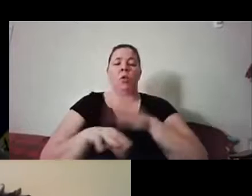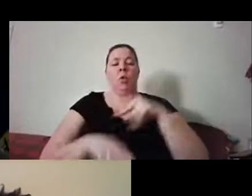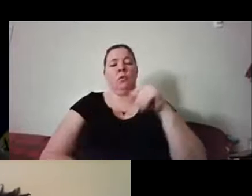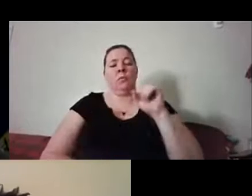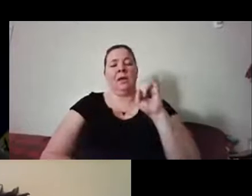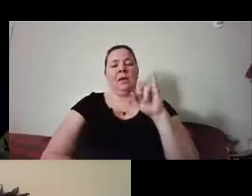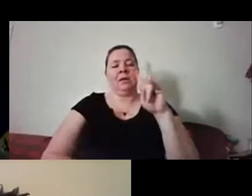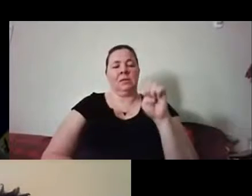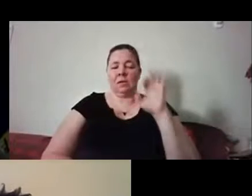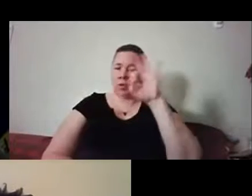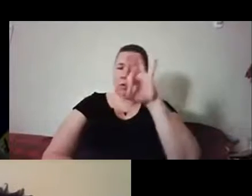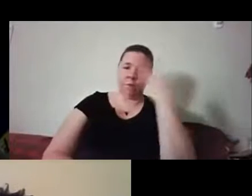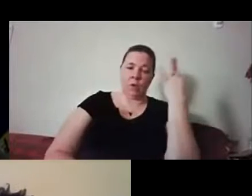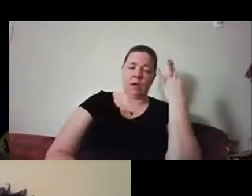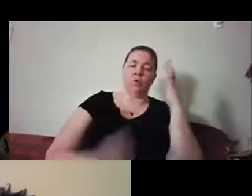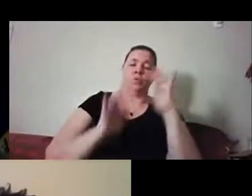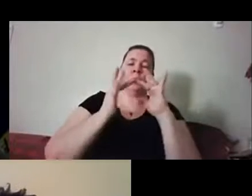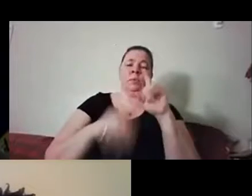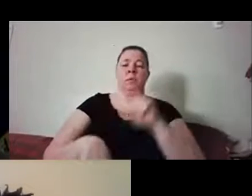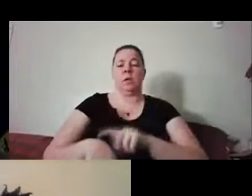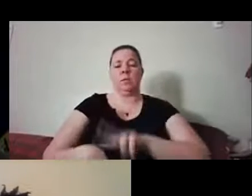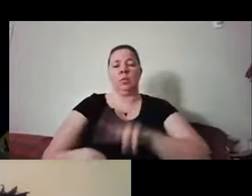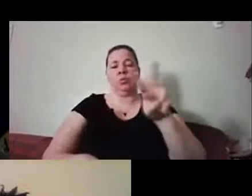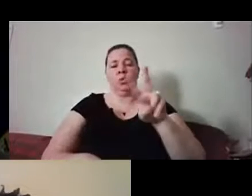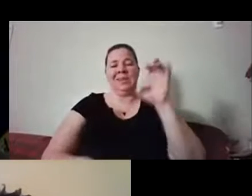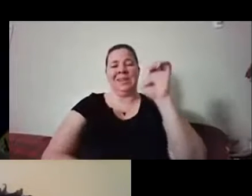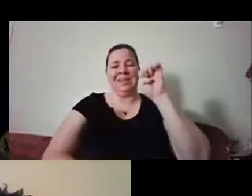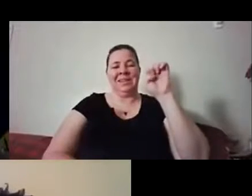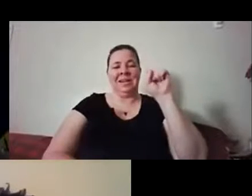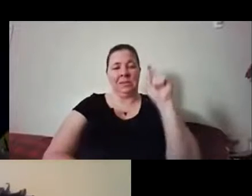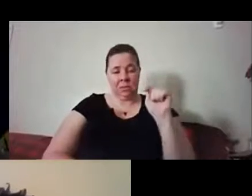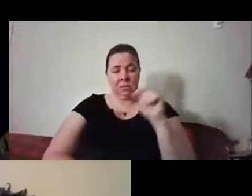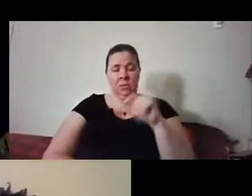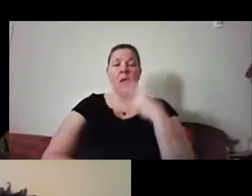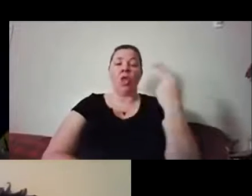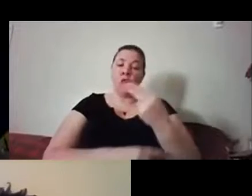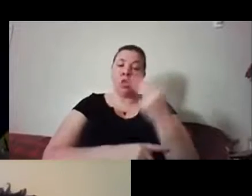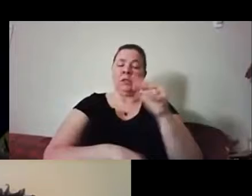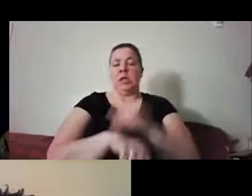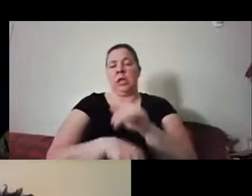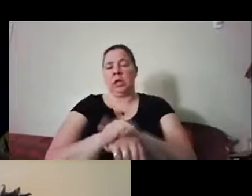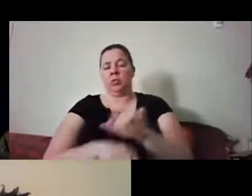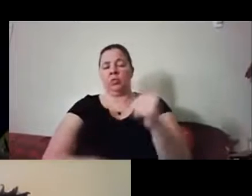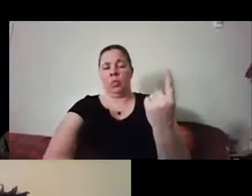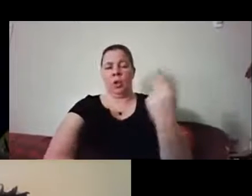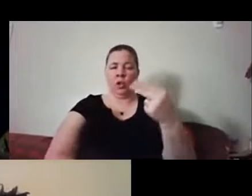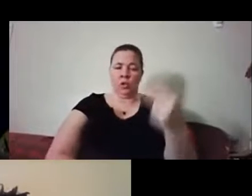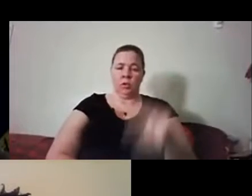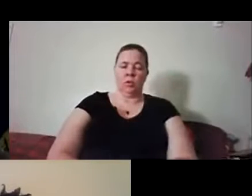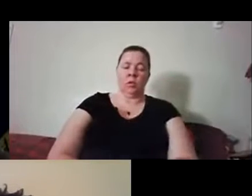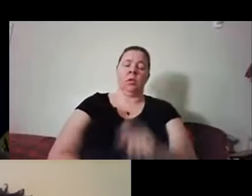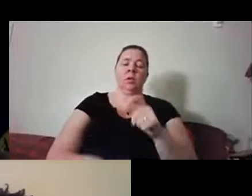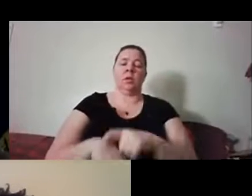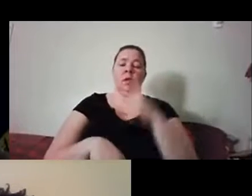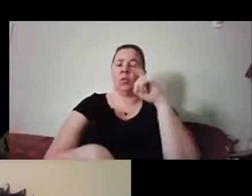to be the French webinar at 2 p.m. Eastern, and then Thursday, 2 p.m. Eastern is going to be the English webinar, guys. It's time for the founders